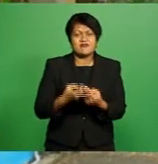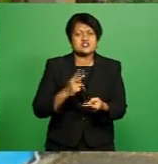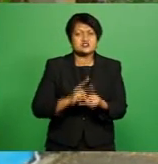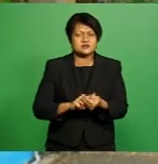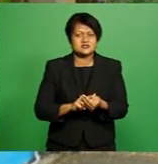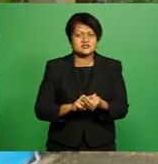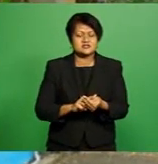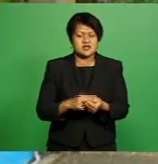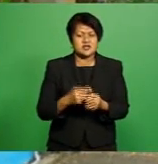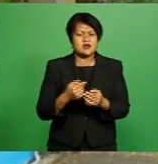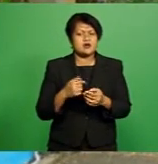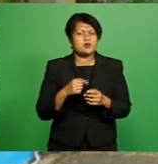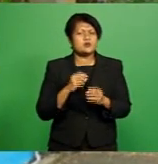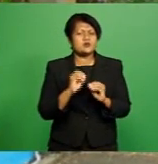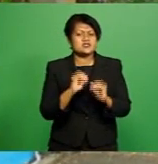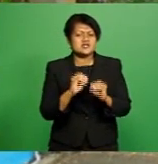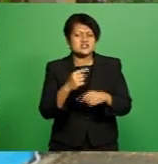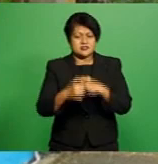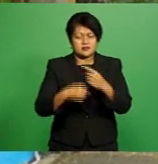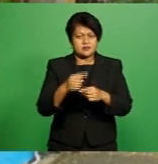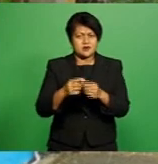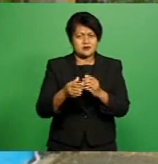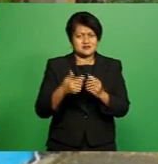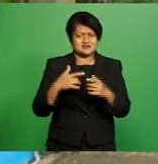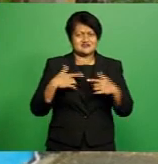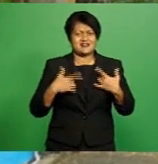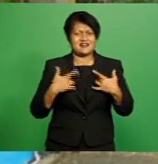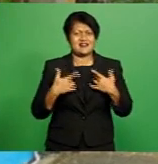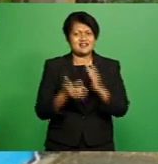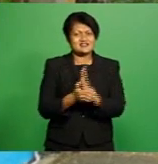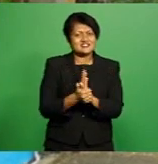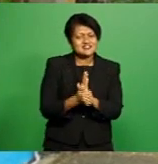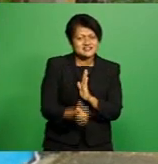life skills and sewing.